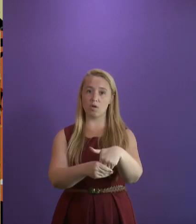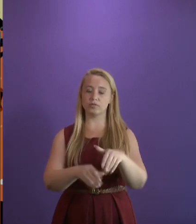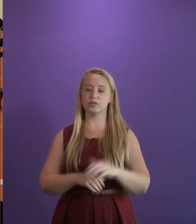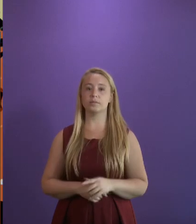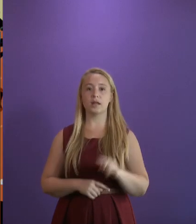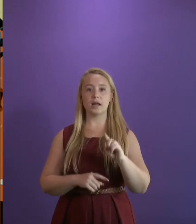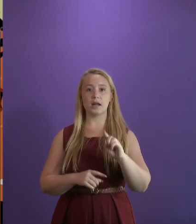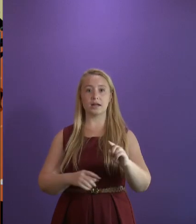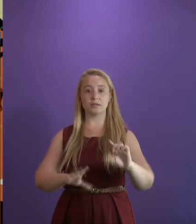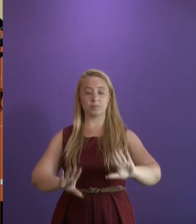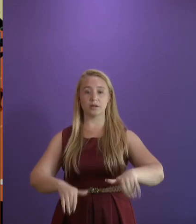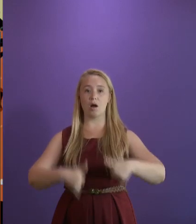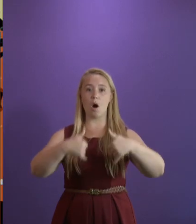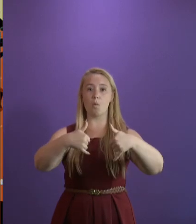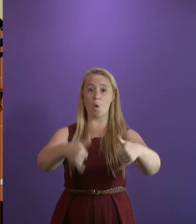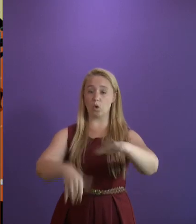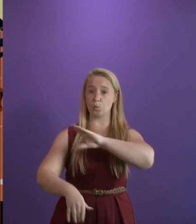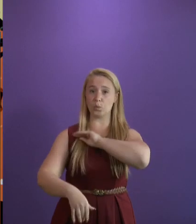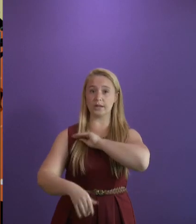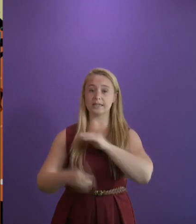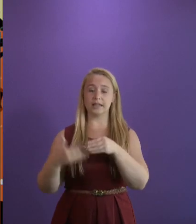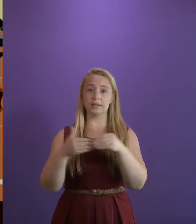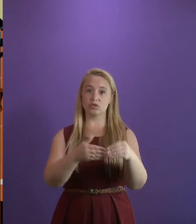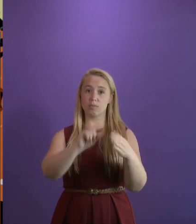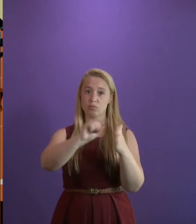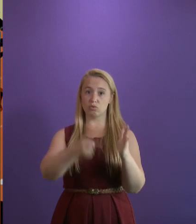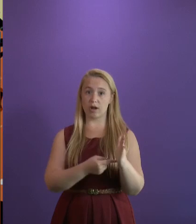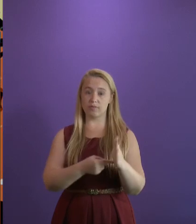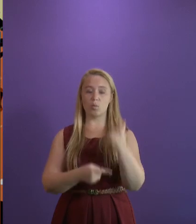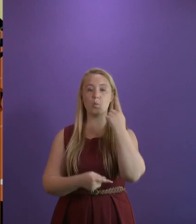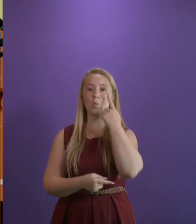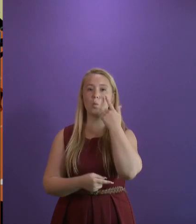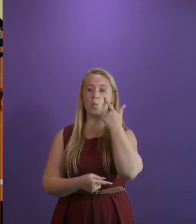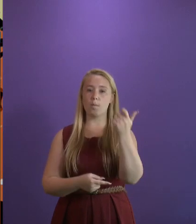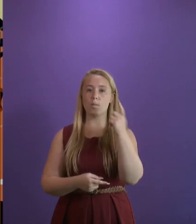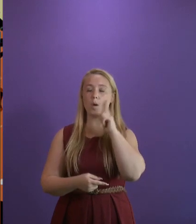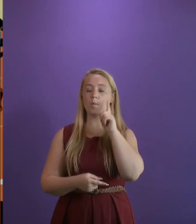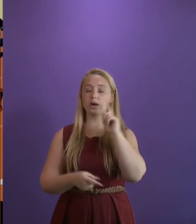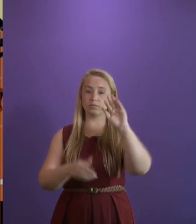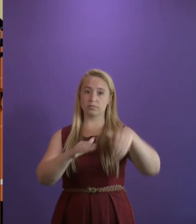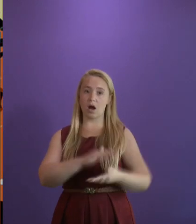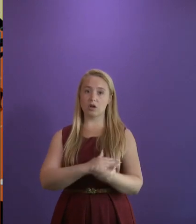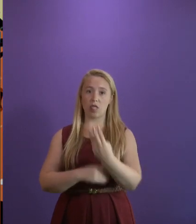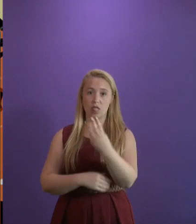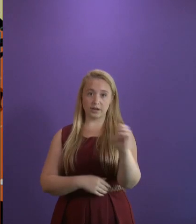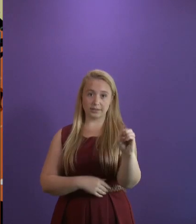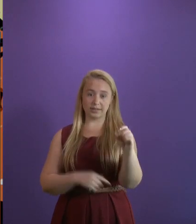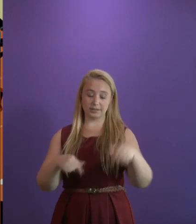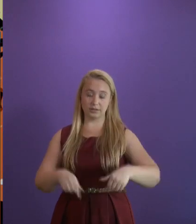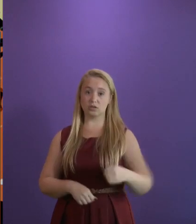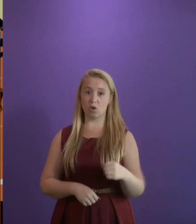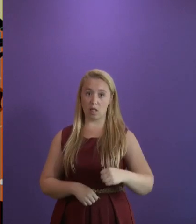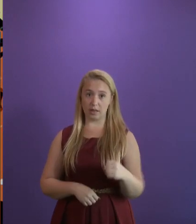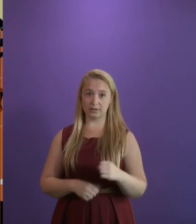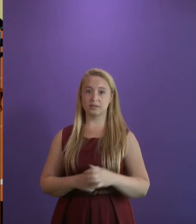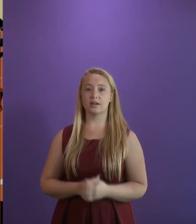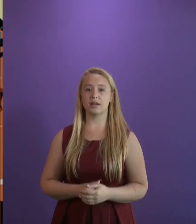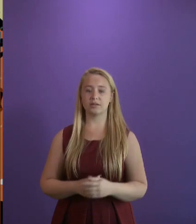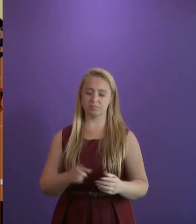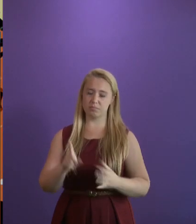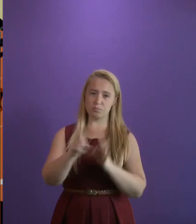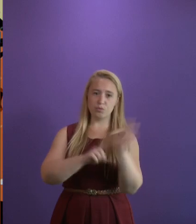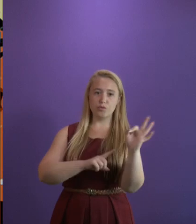award-winning leadership programme for young women aged under 30 who live in Scotland, and it focuses on increasing political